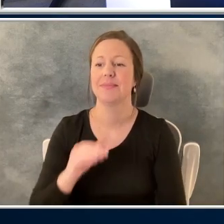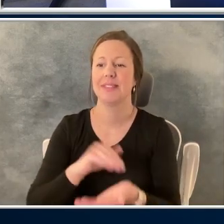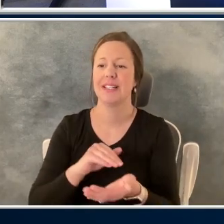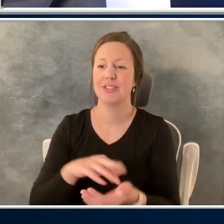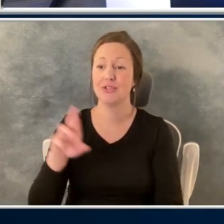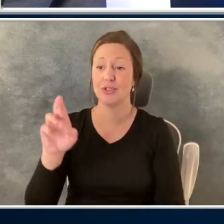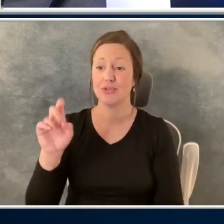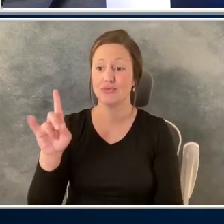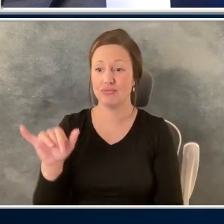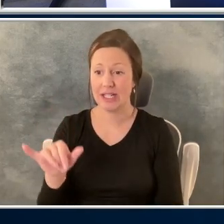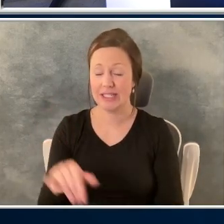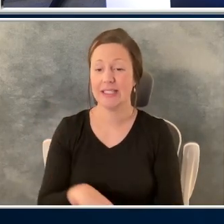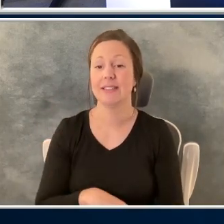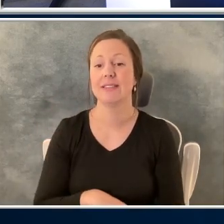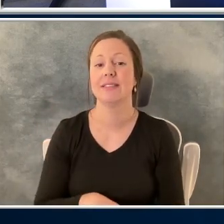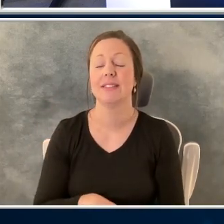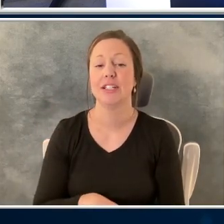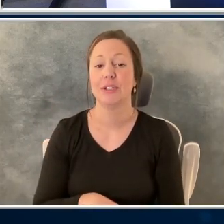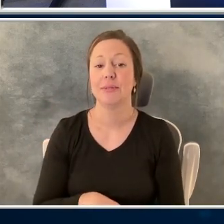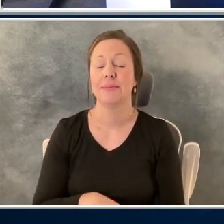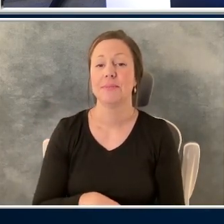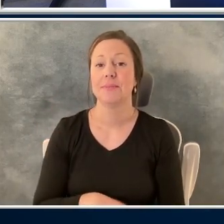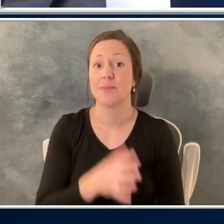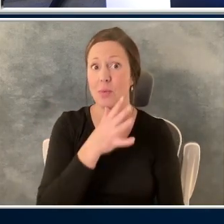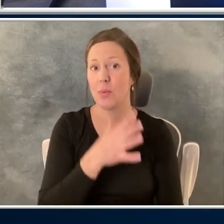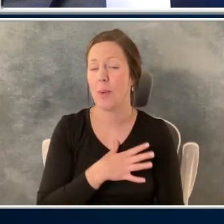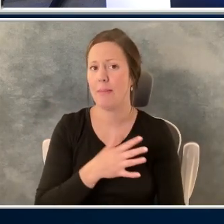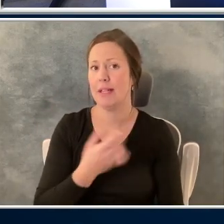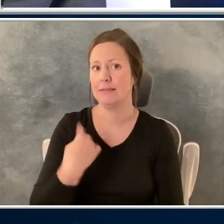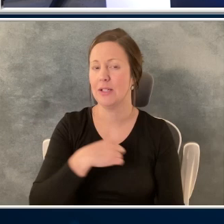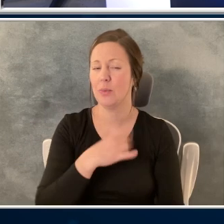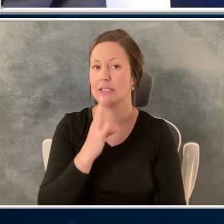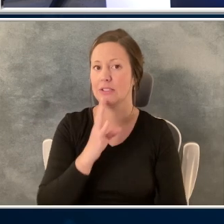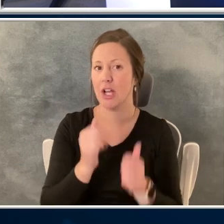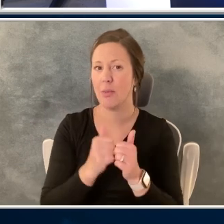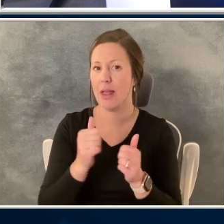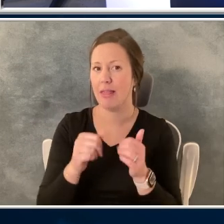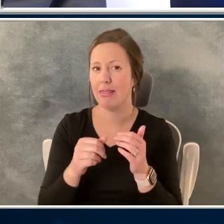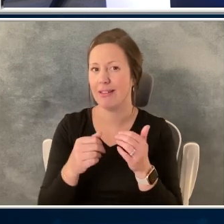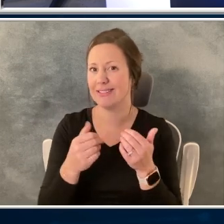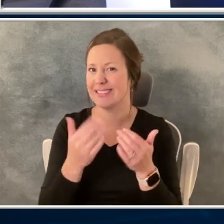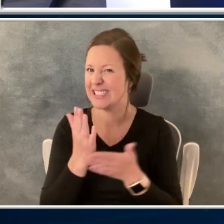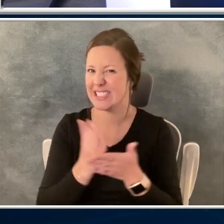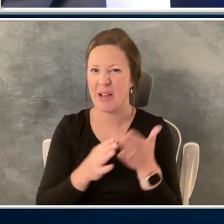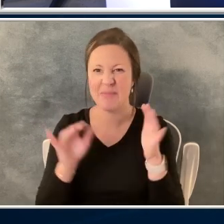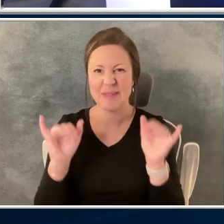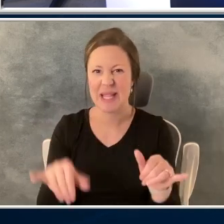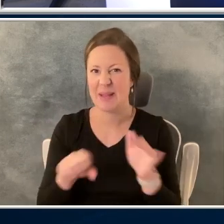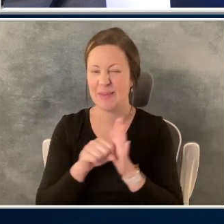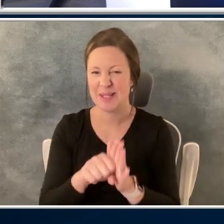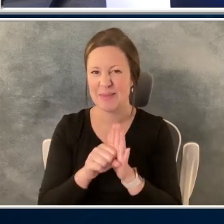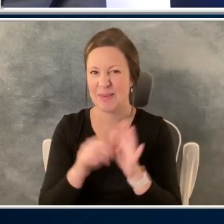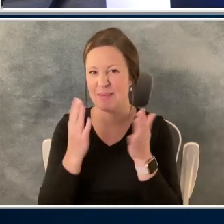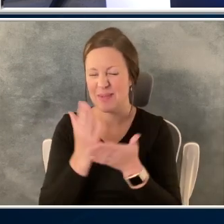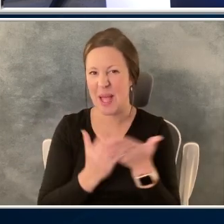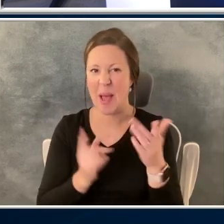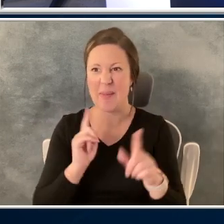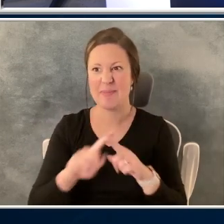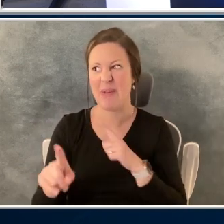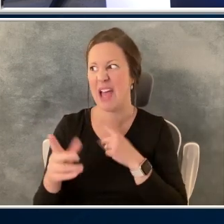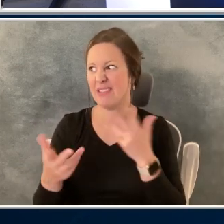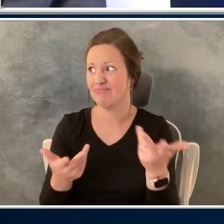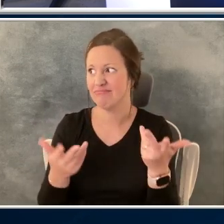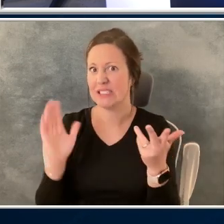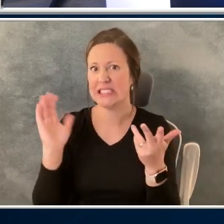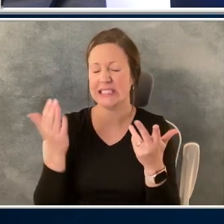conversation. The women that we spoke with, they suffered from some of the same symptoms, but in some cases, they were in different